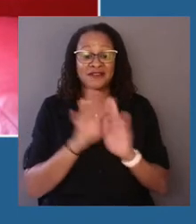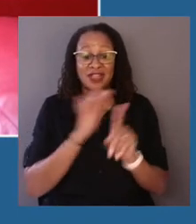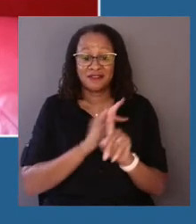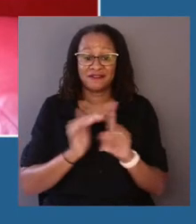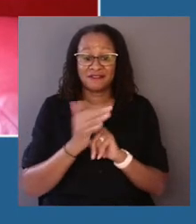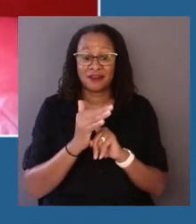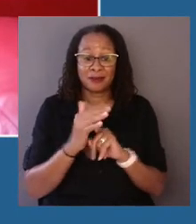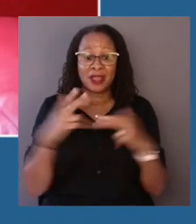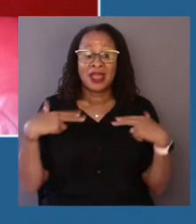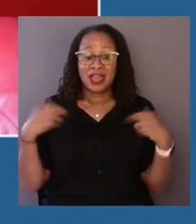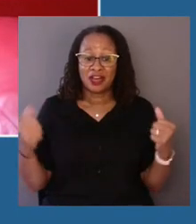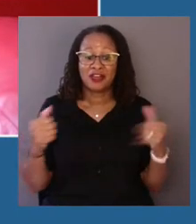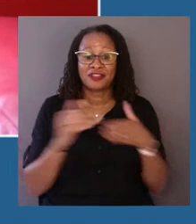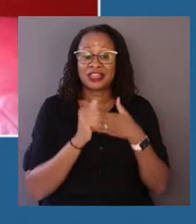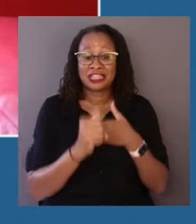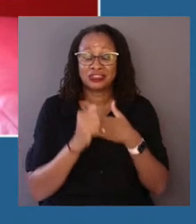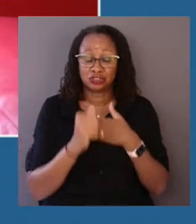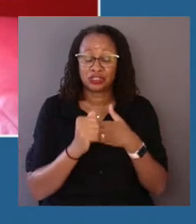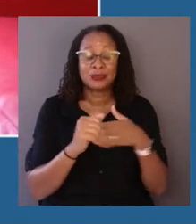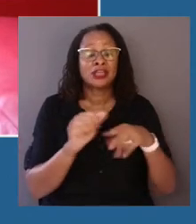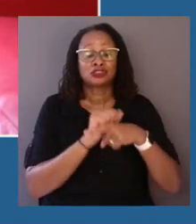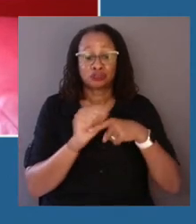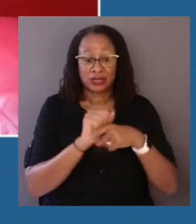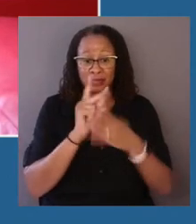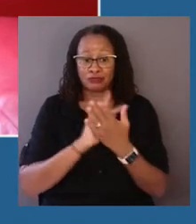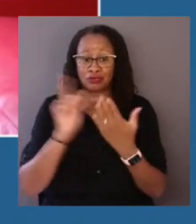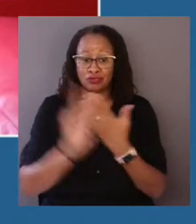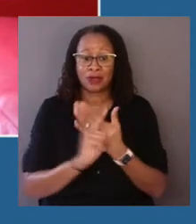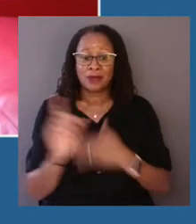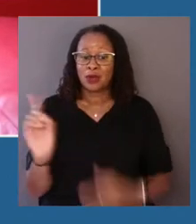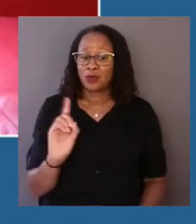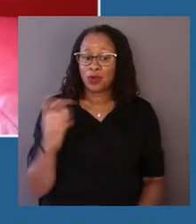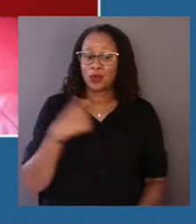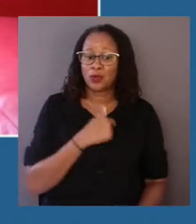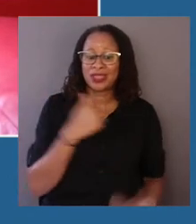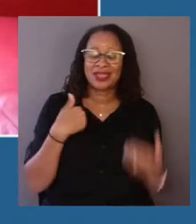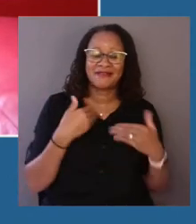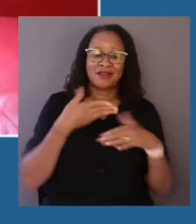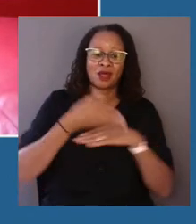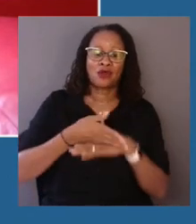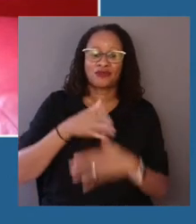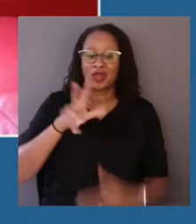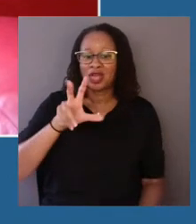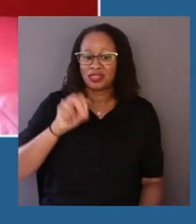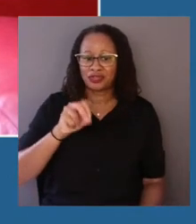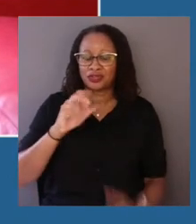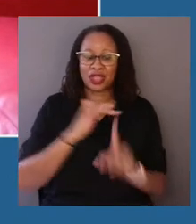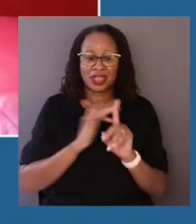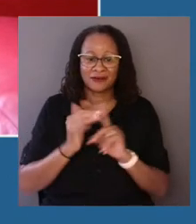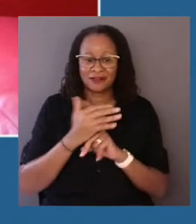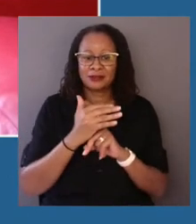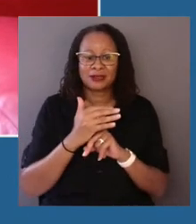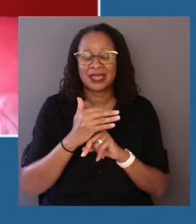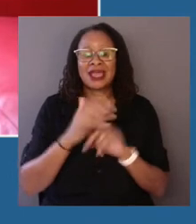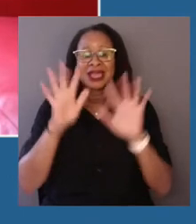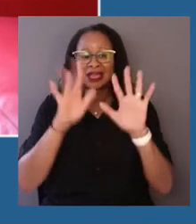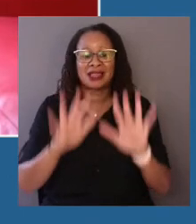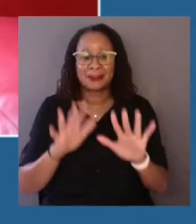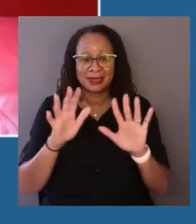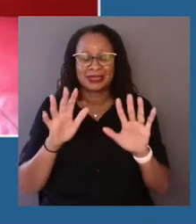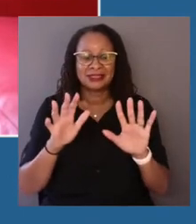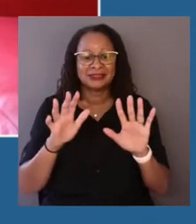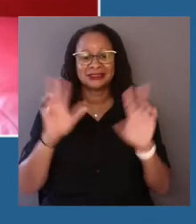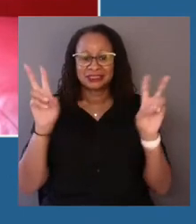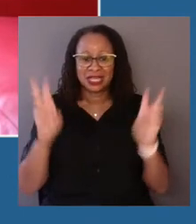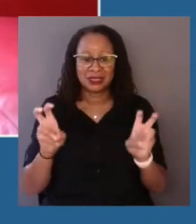leadership training program where we have over 30 environmental and climate topics that we train